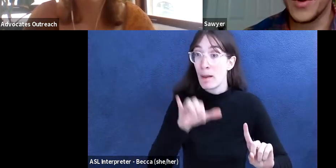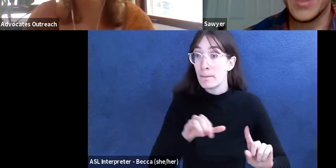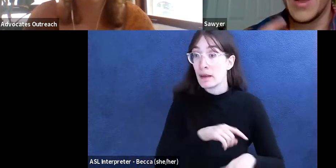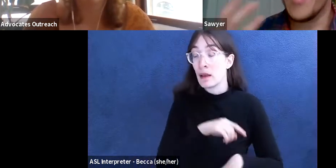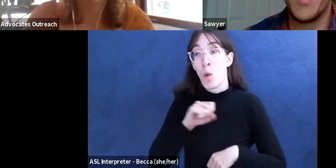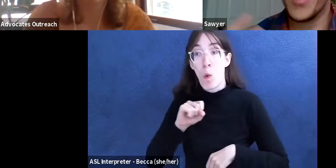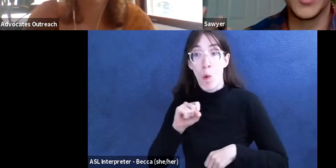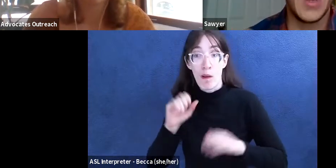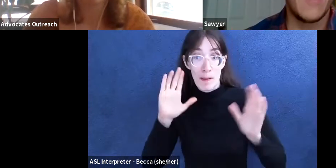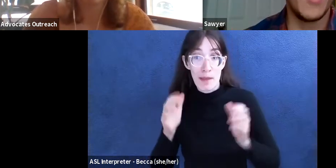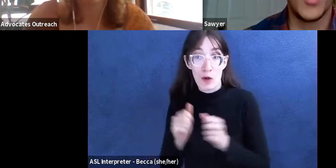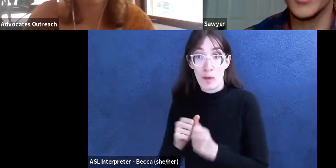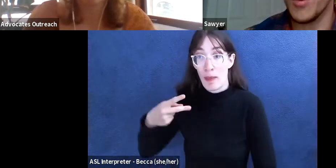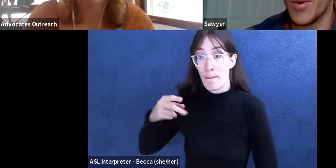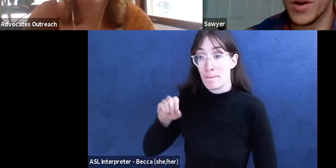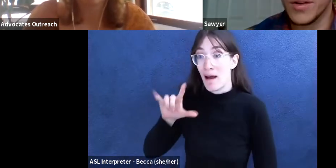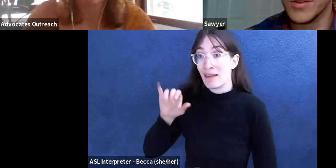Yeah.